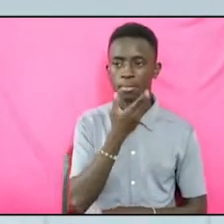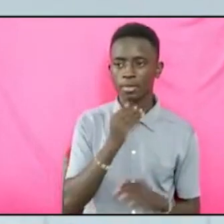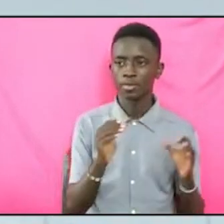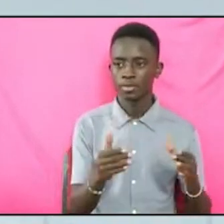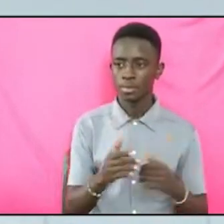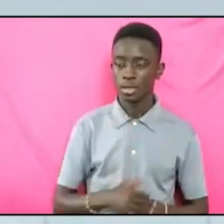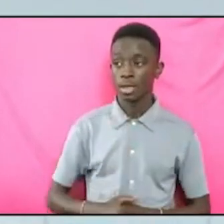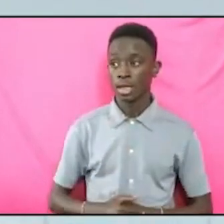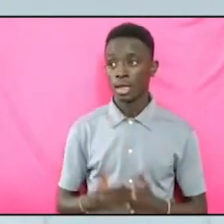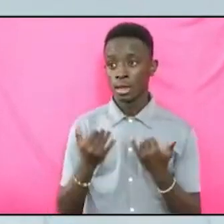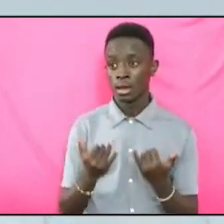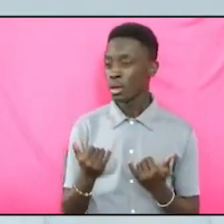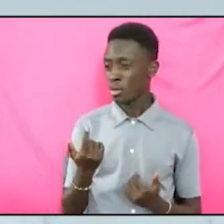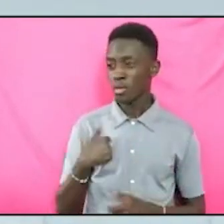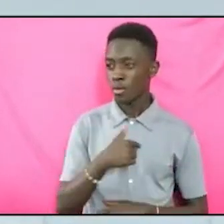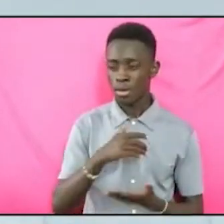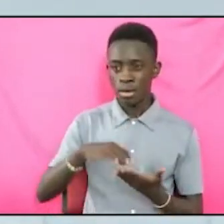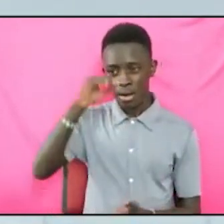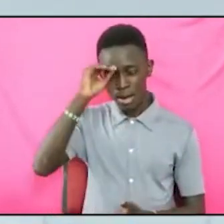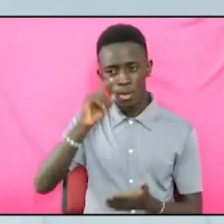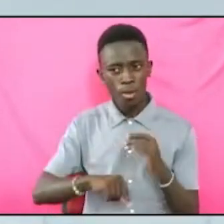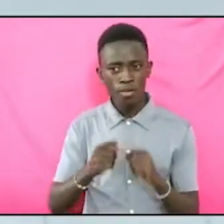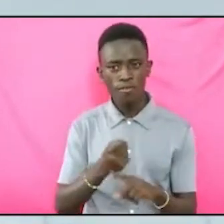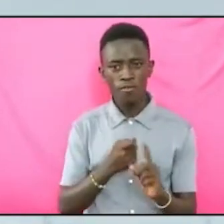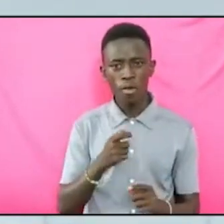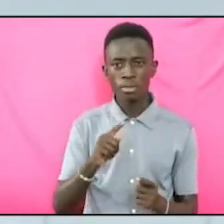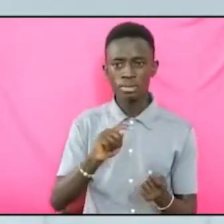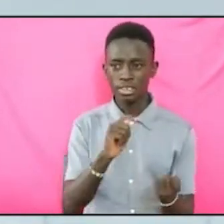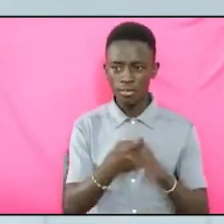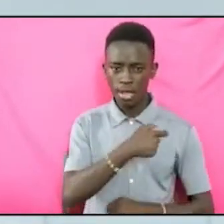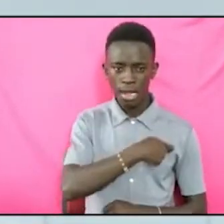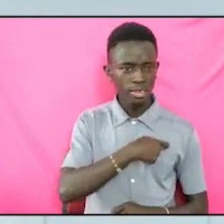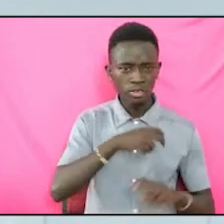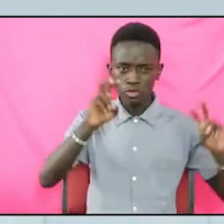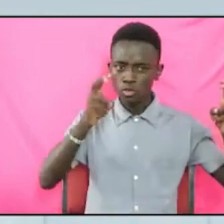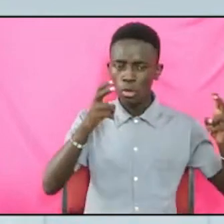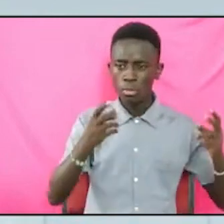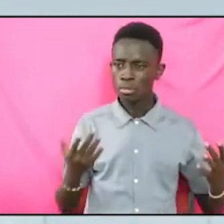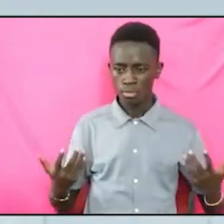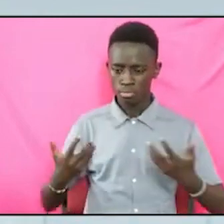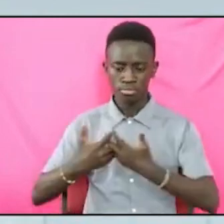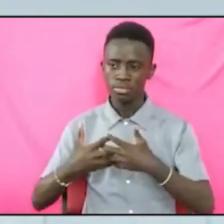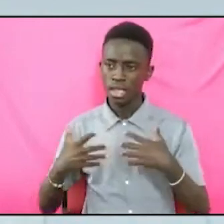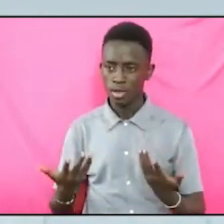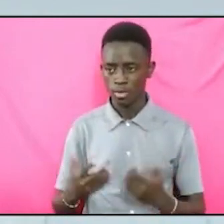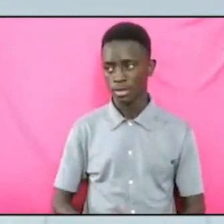What lessons on transformed agents of transformation can we draw from this passage that we are reflecting on